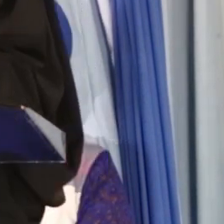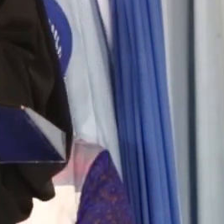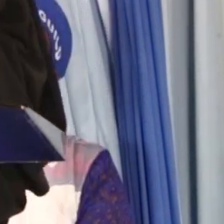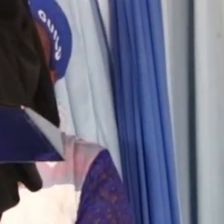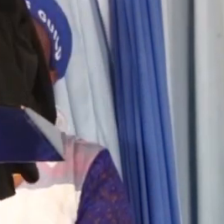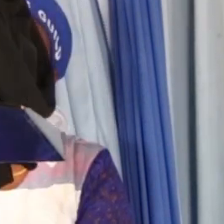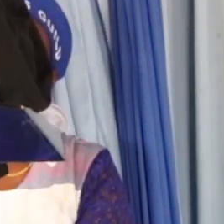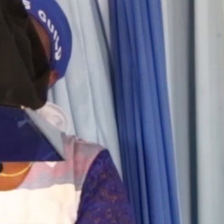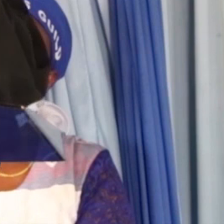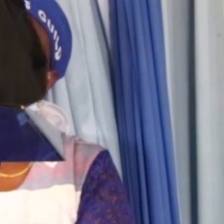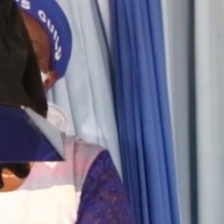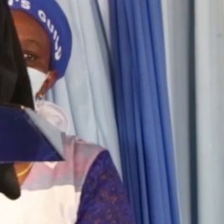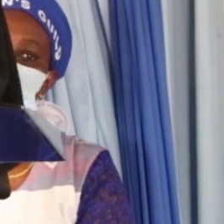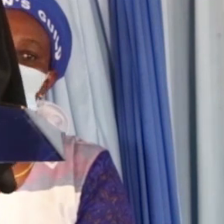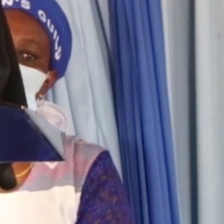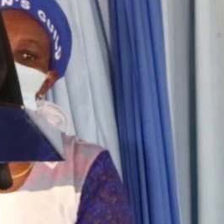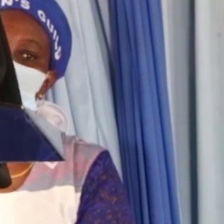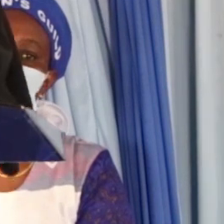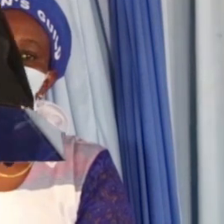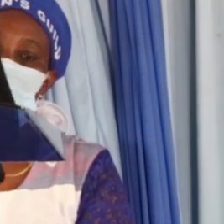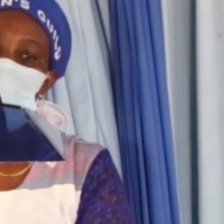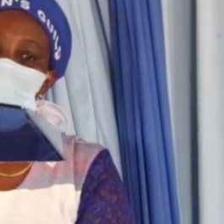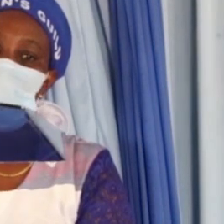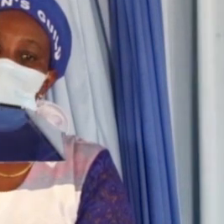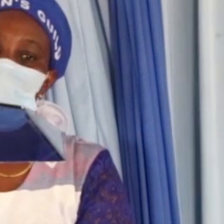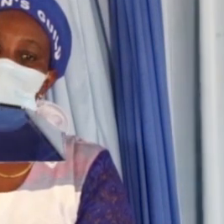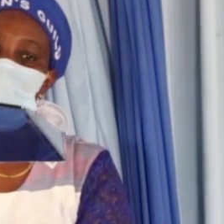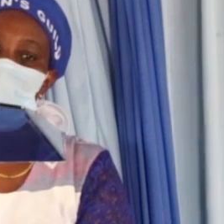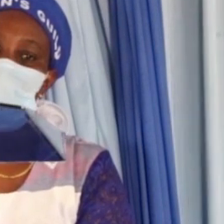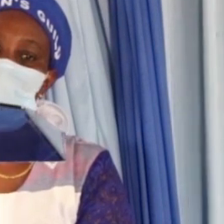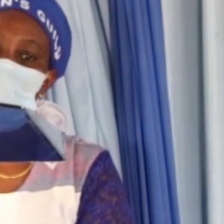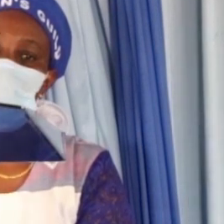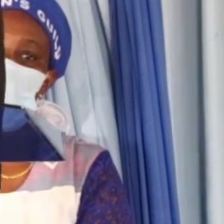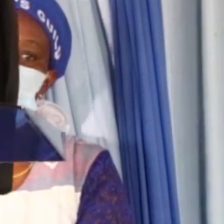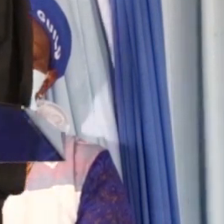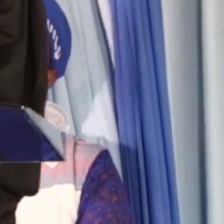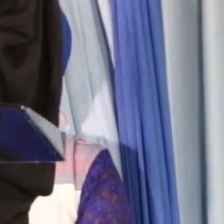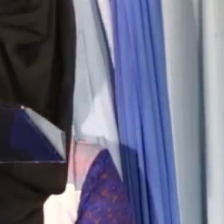and also the future plans that God has for them.